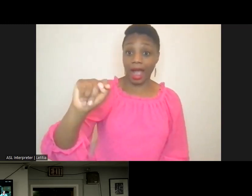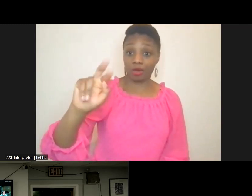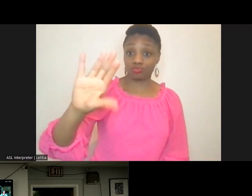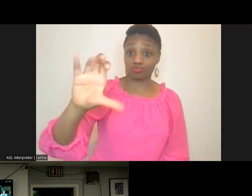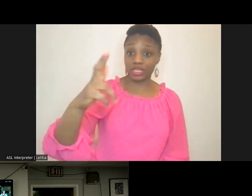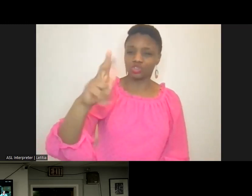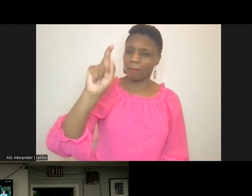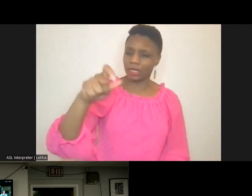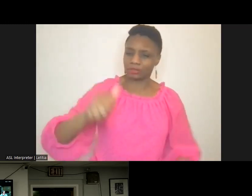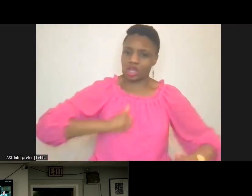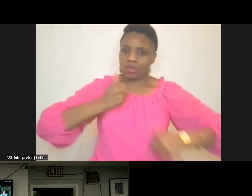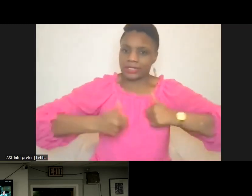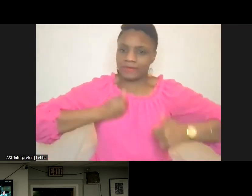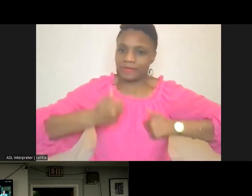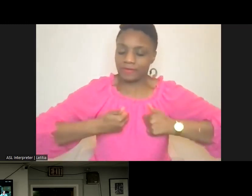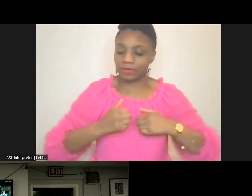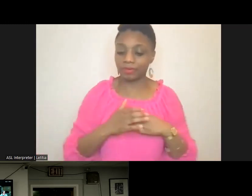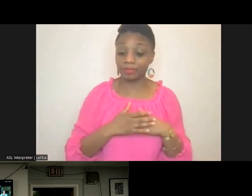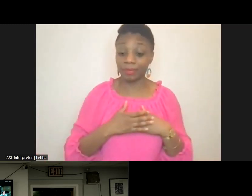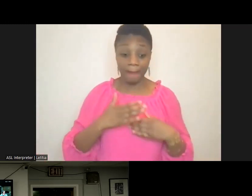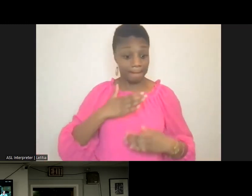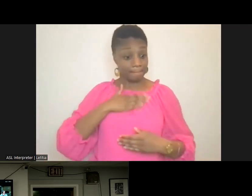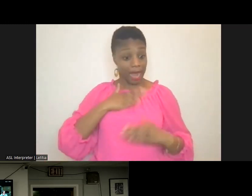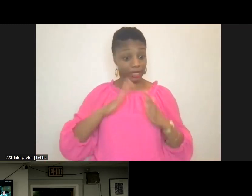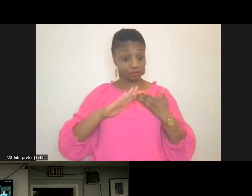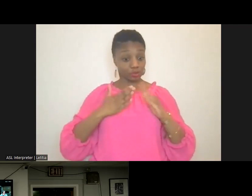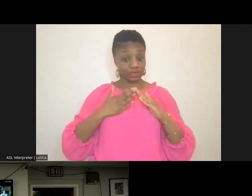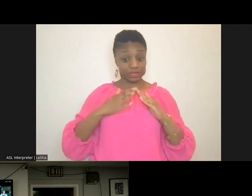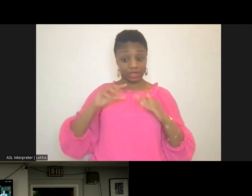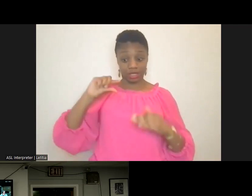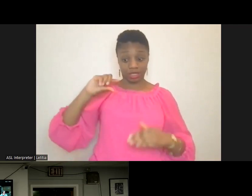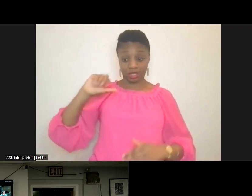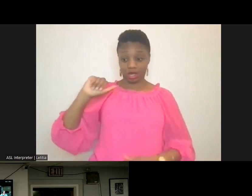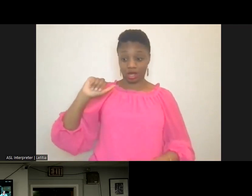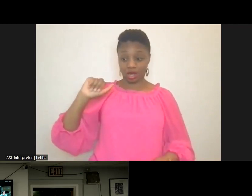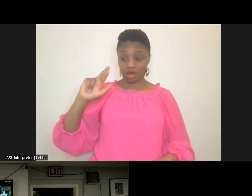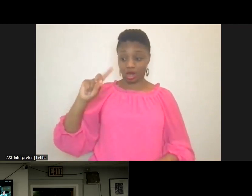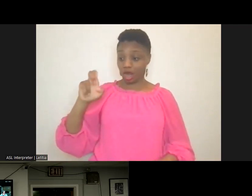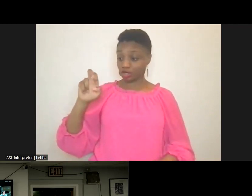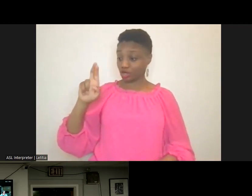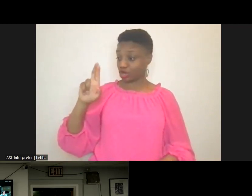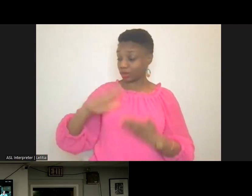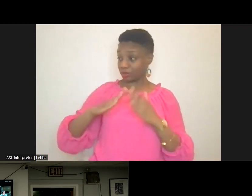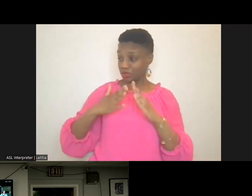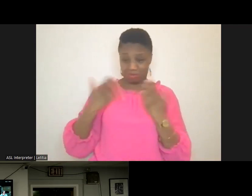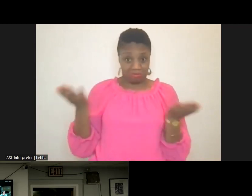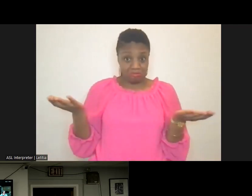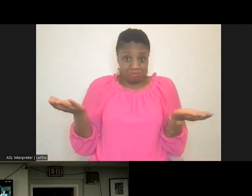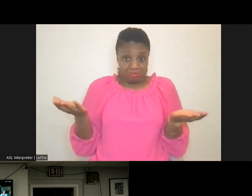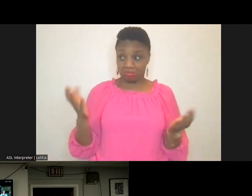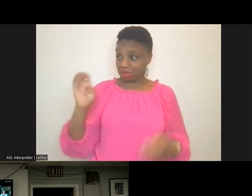In my community, folks are largely unaware of environmental justice, largely